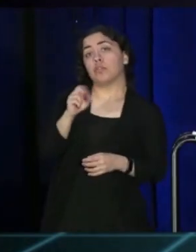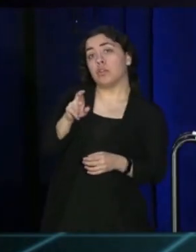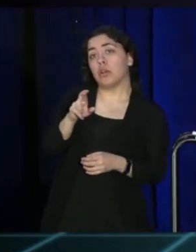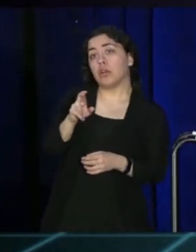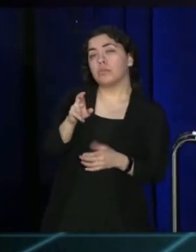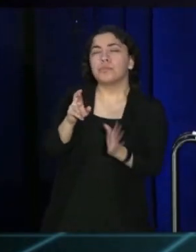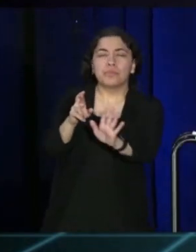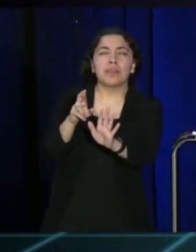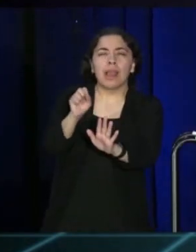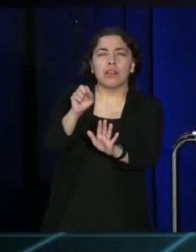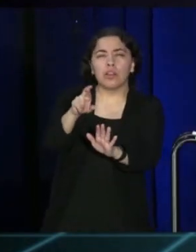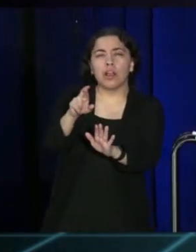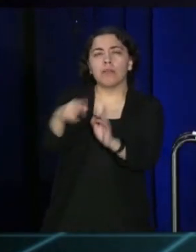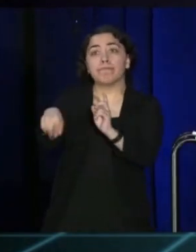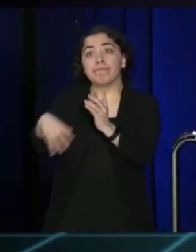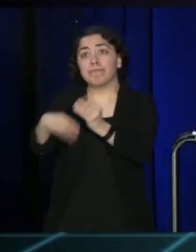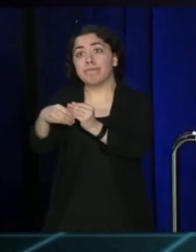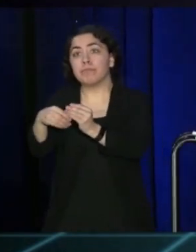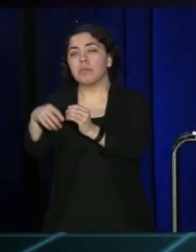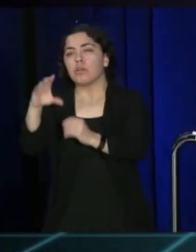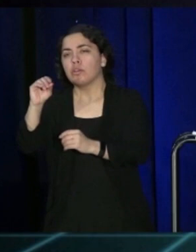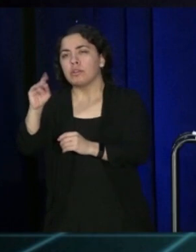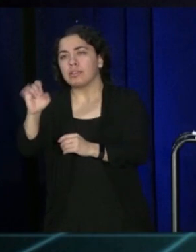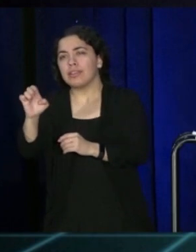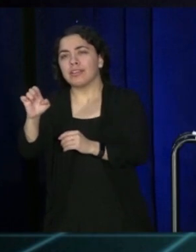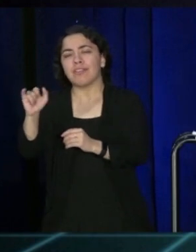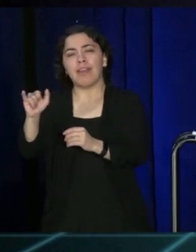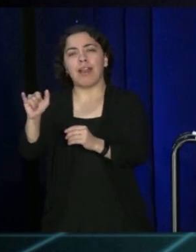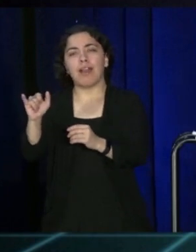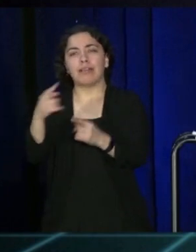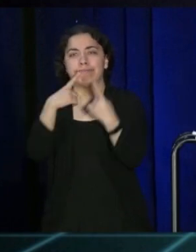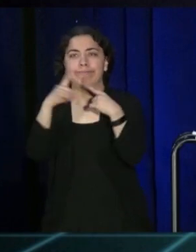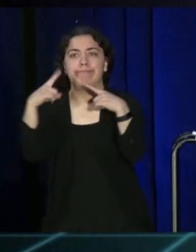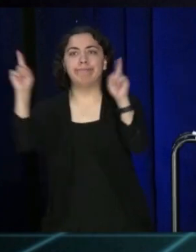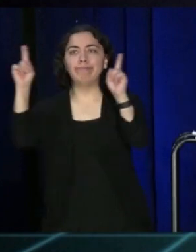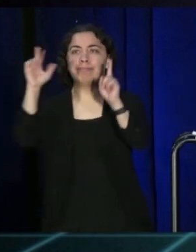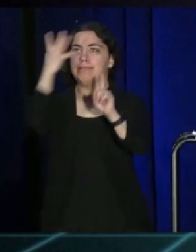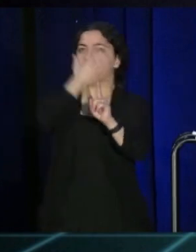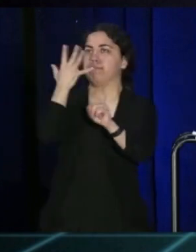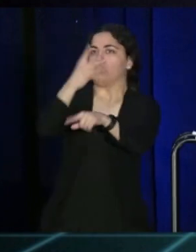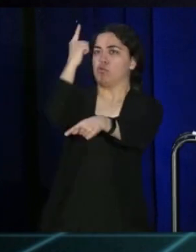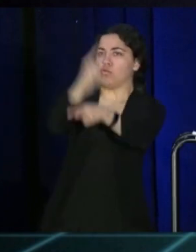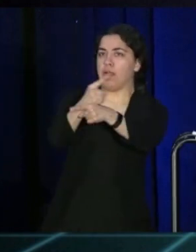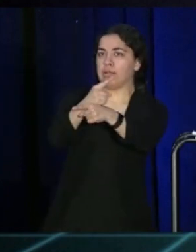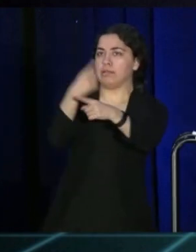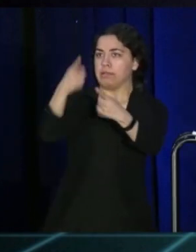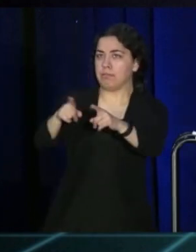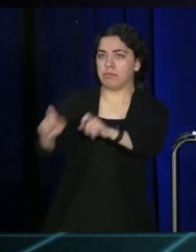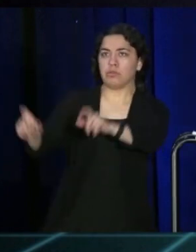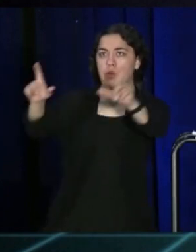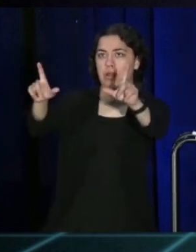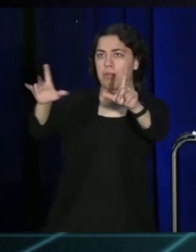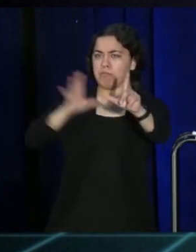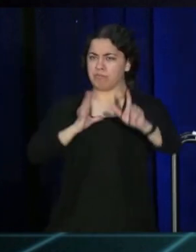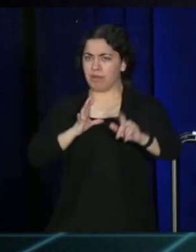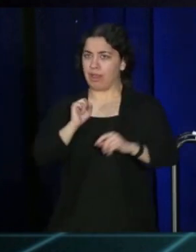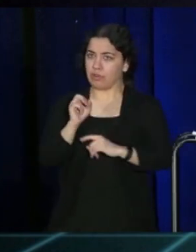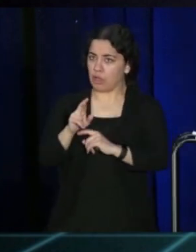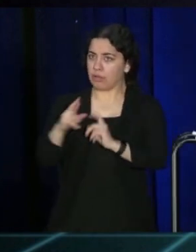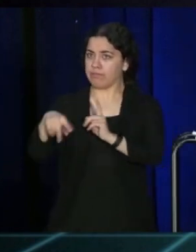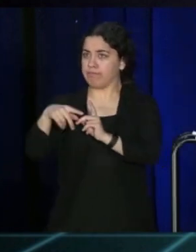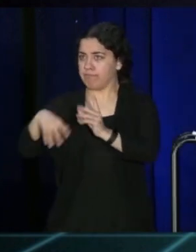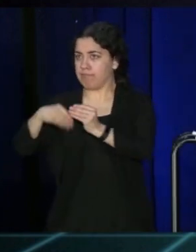SSR and the cookie, that's always going to be the answer for make it look right when it shows up, right? But we're going to